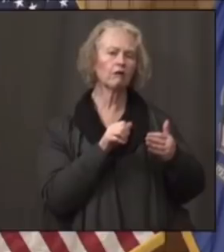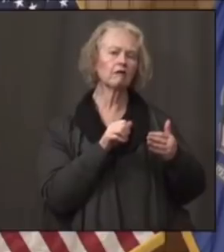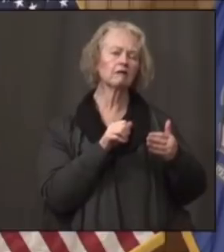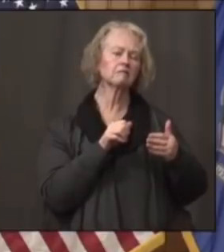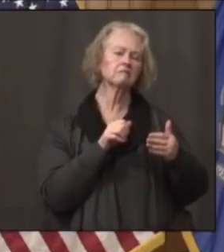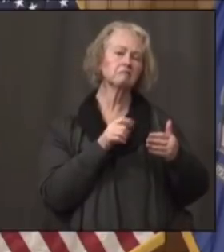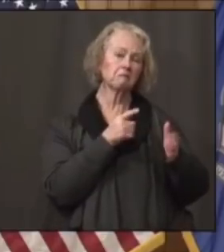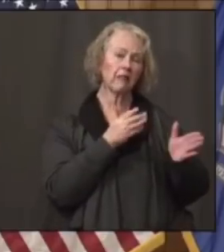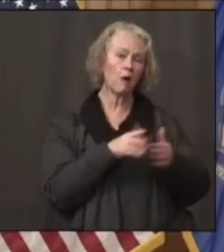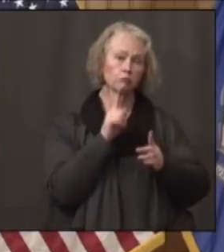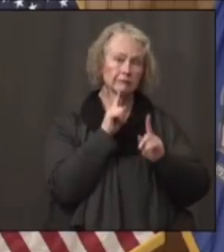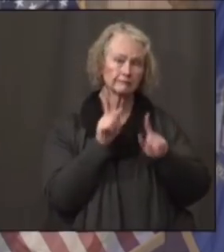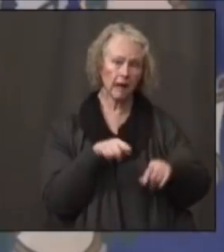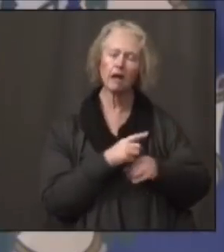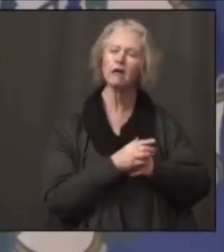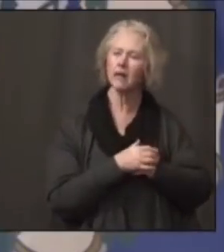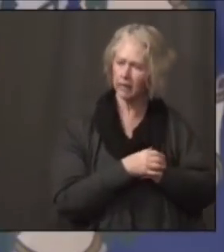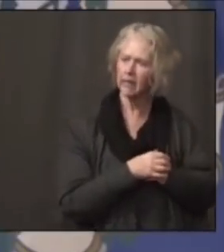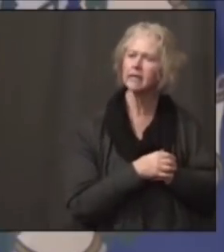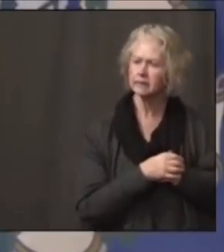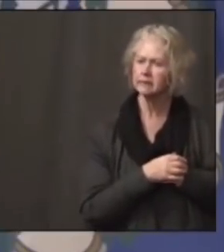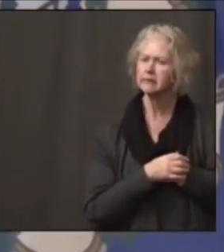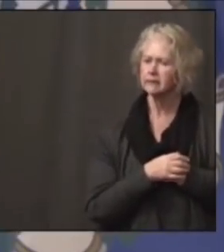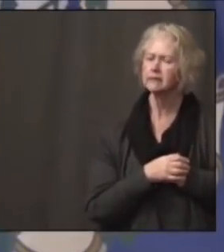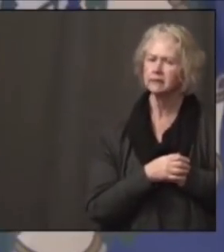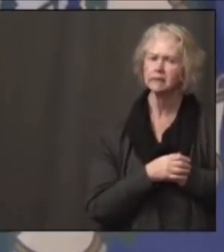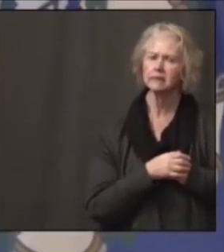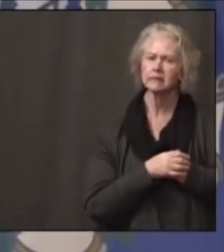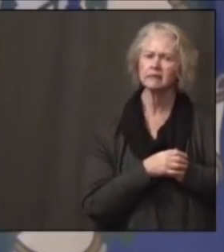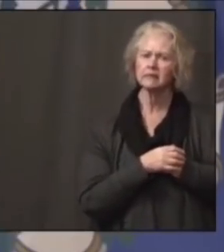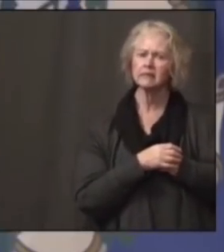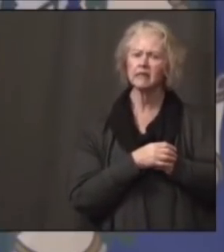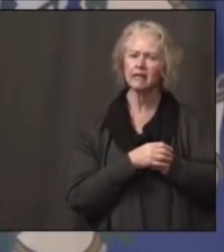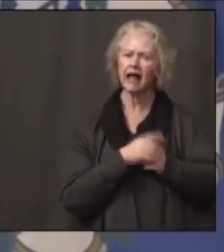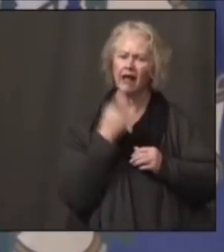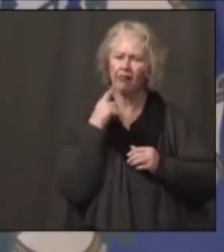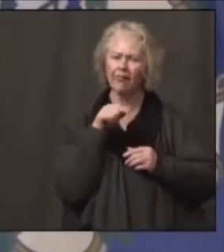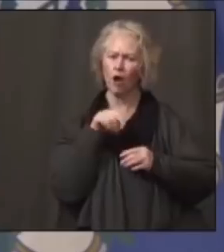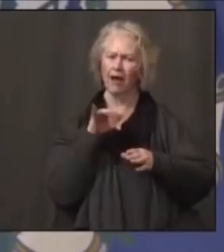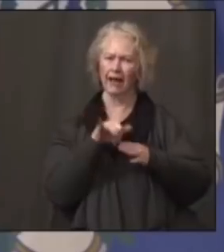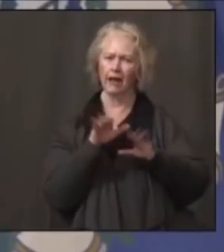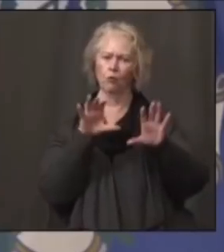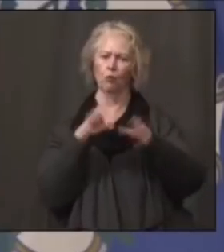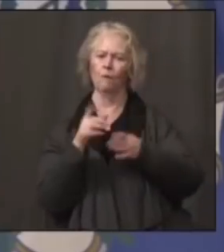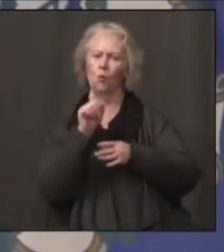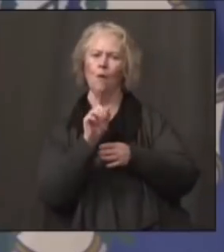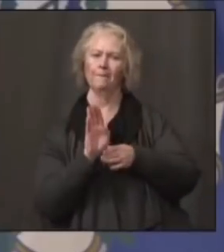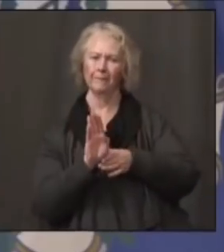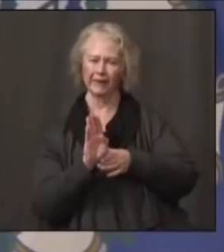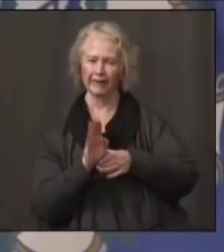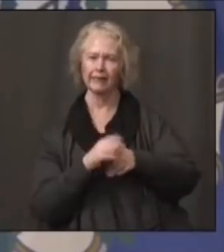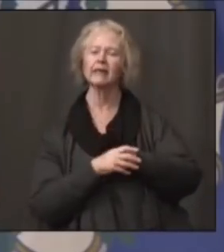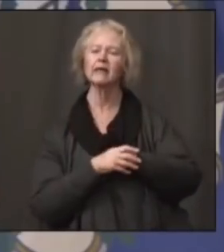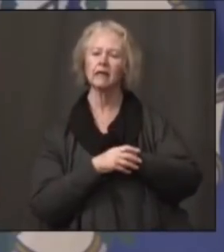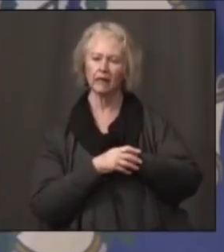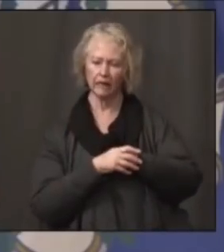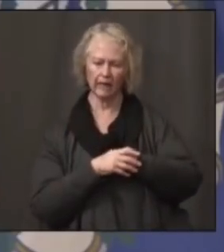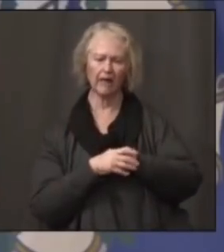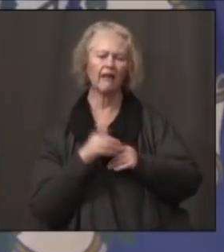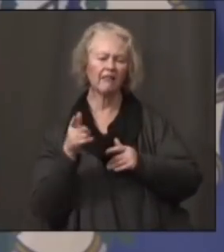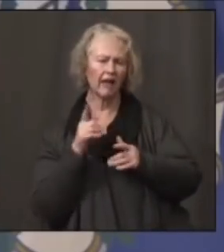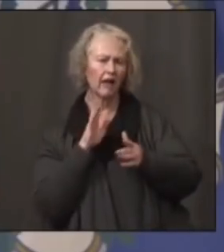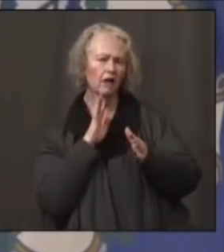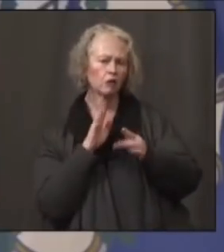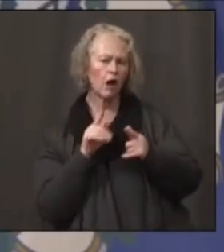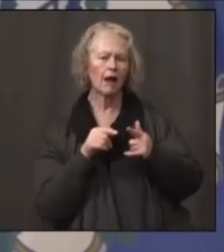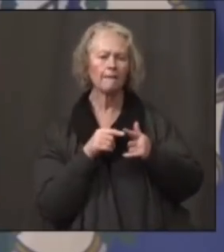for. Yes, I think they're in the certainly in the 1B group. They did make reference to some of the regulatory hurdles